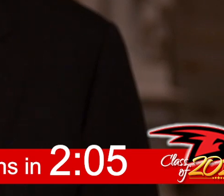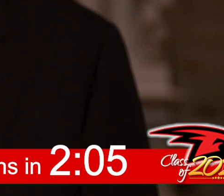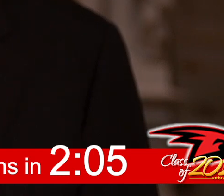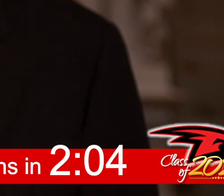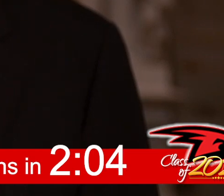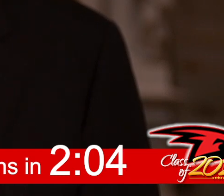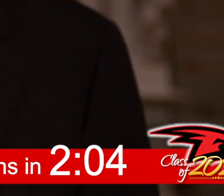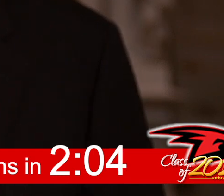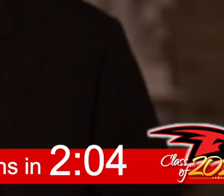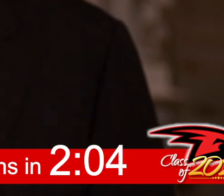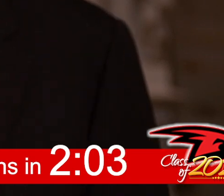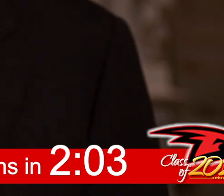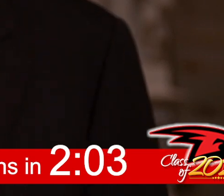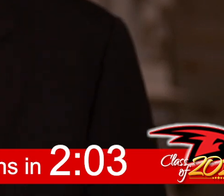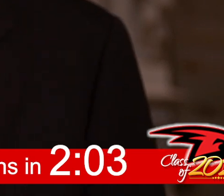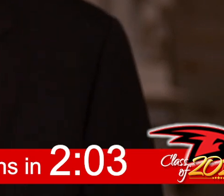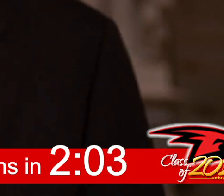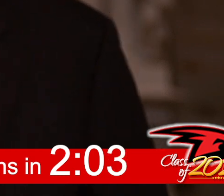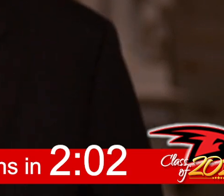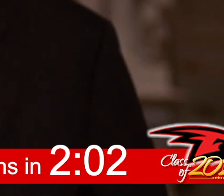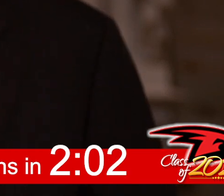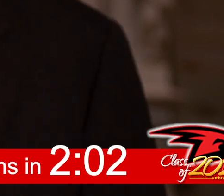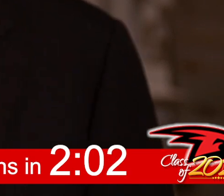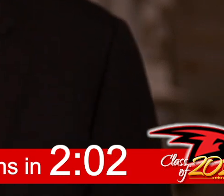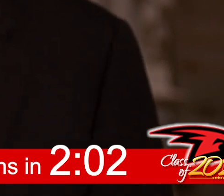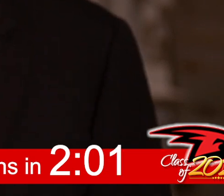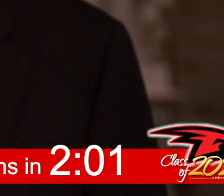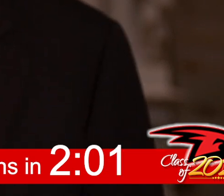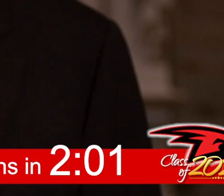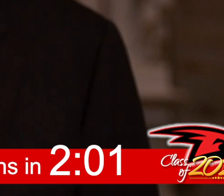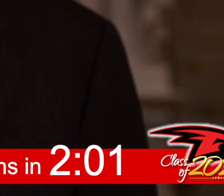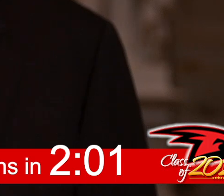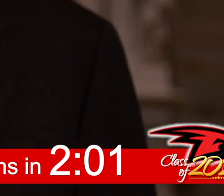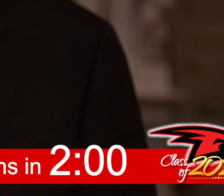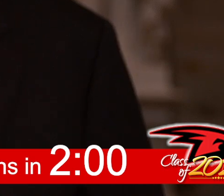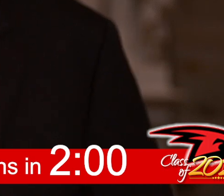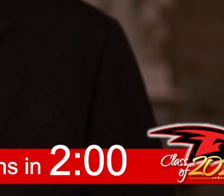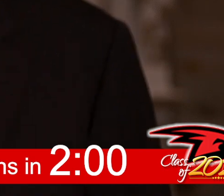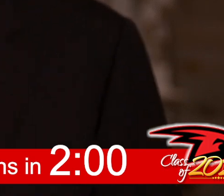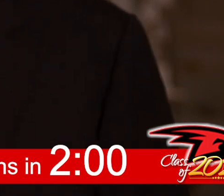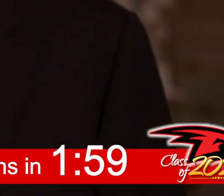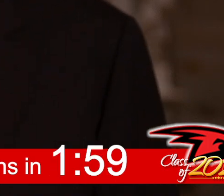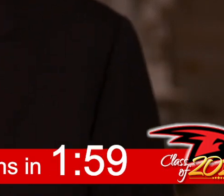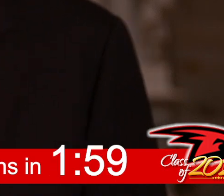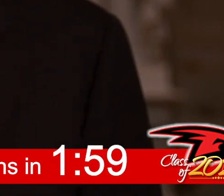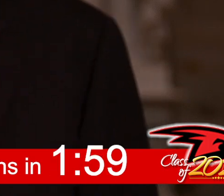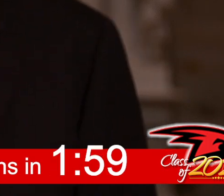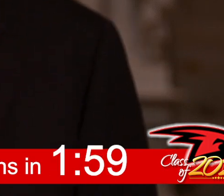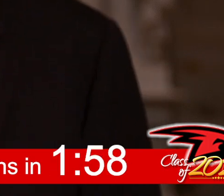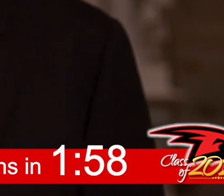to your state, to your neighbors, to get us through these challenging times, to get us through